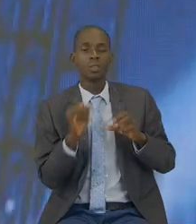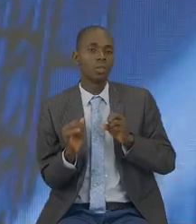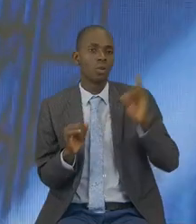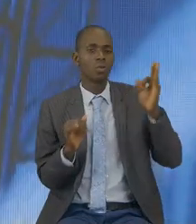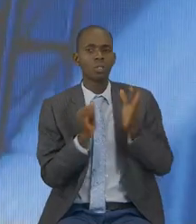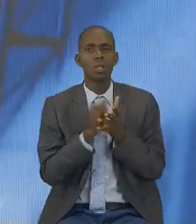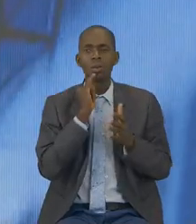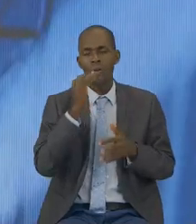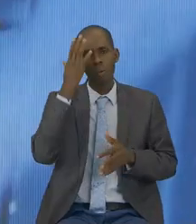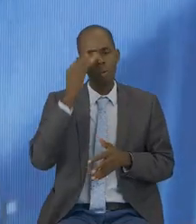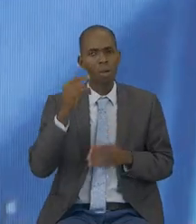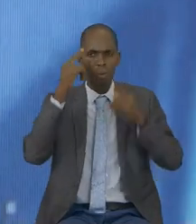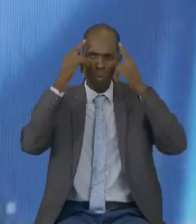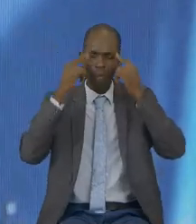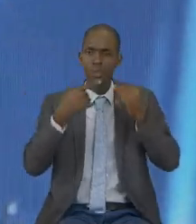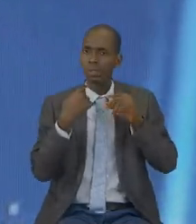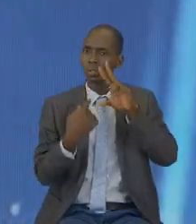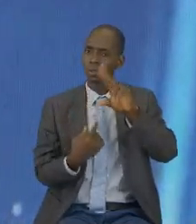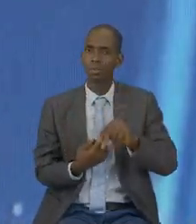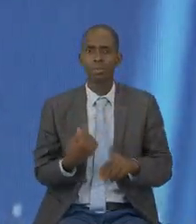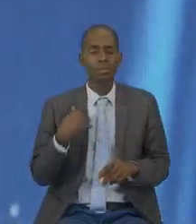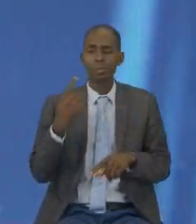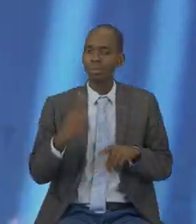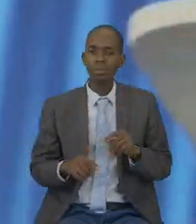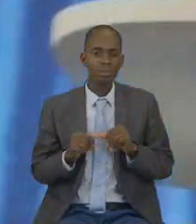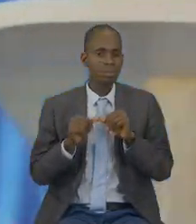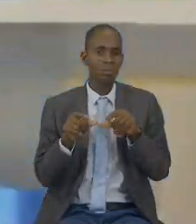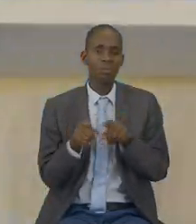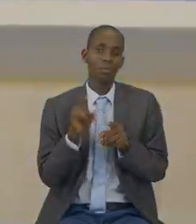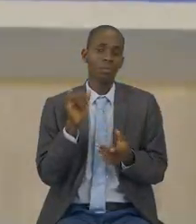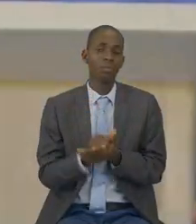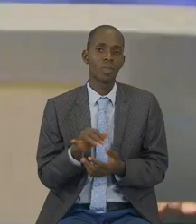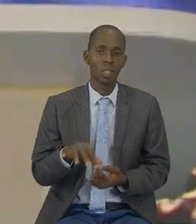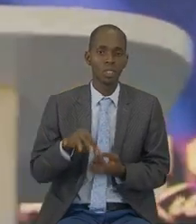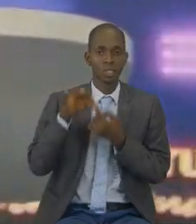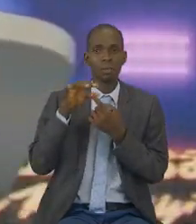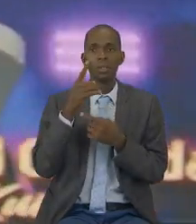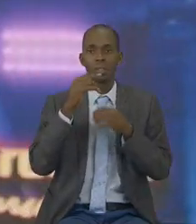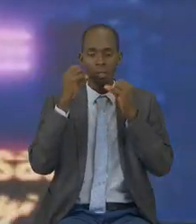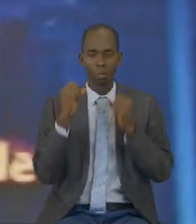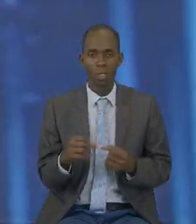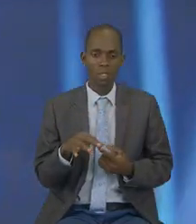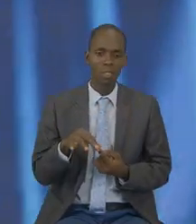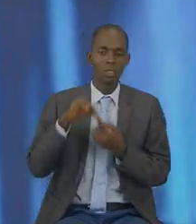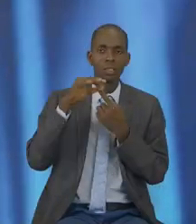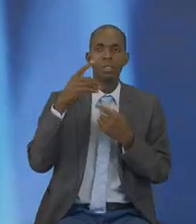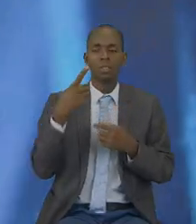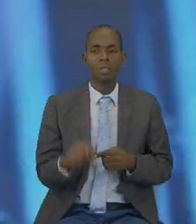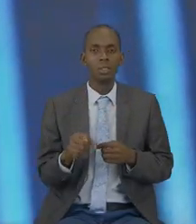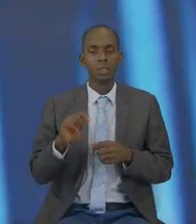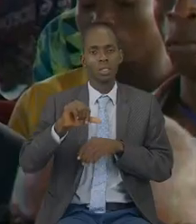Moses said, no, we cannot go like that except the power, except the